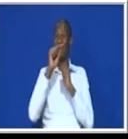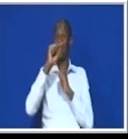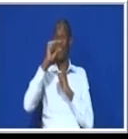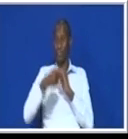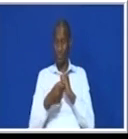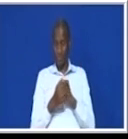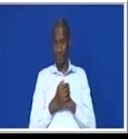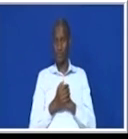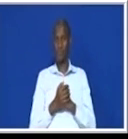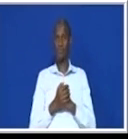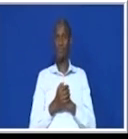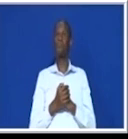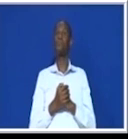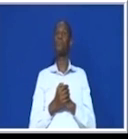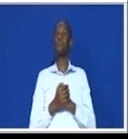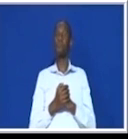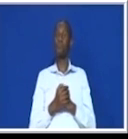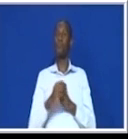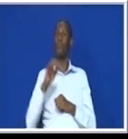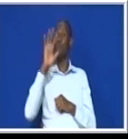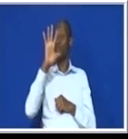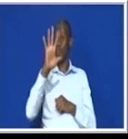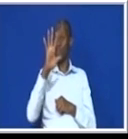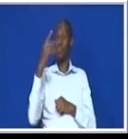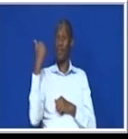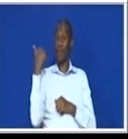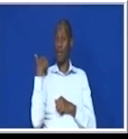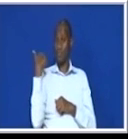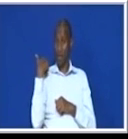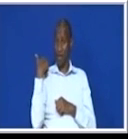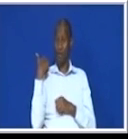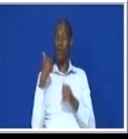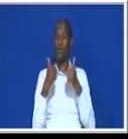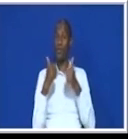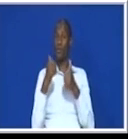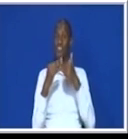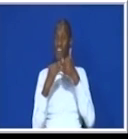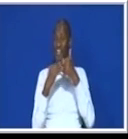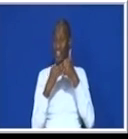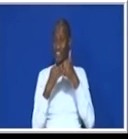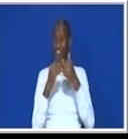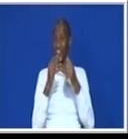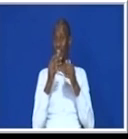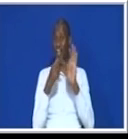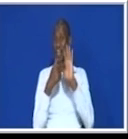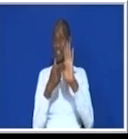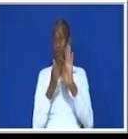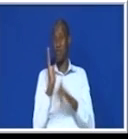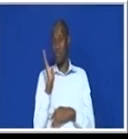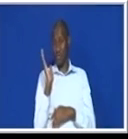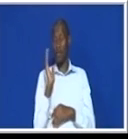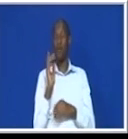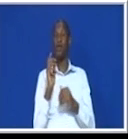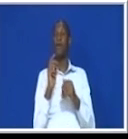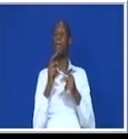10,000s. And the fifth number, which is 8 in our example,